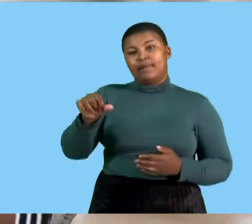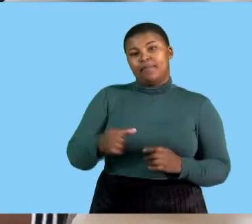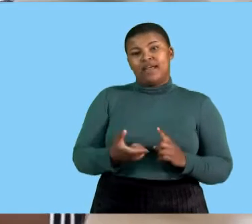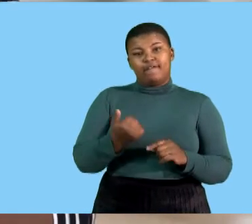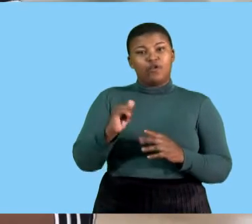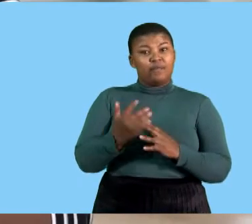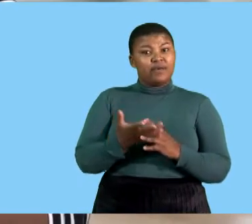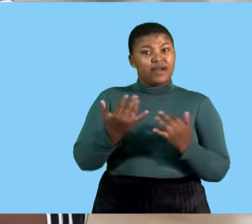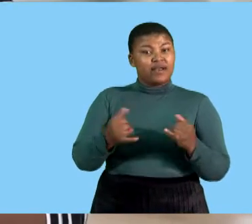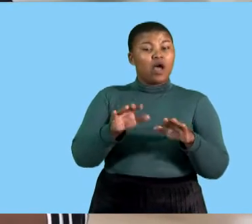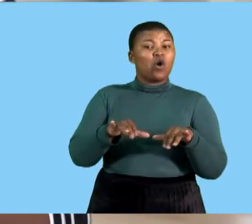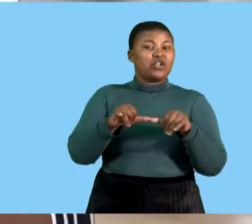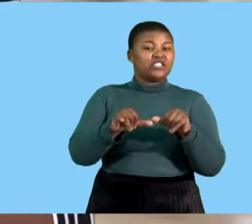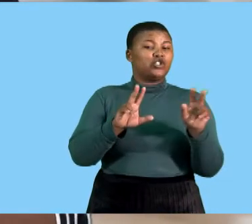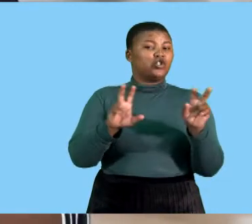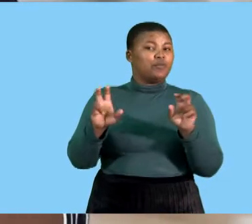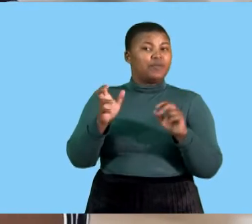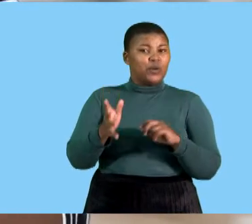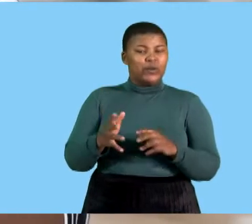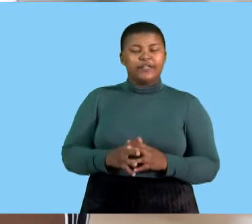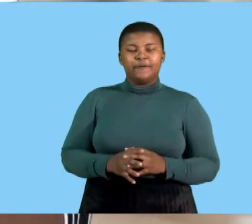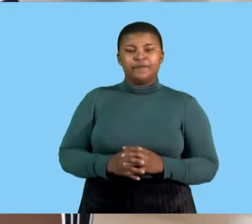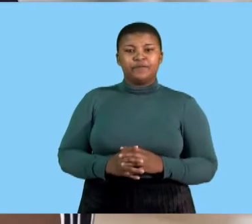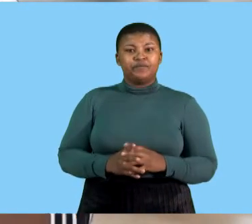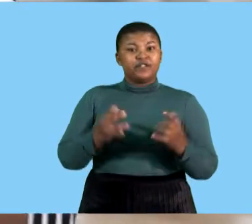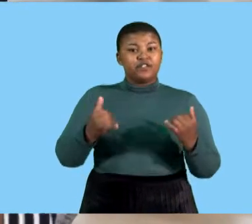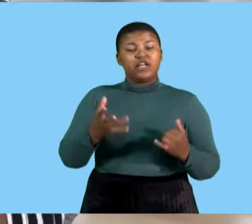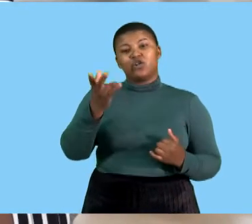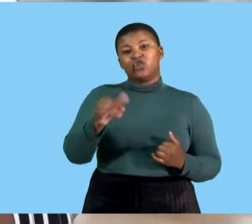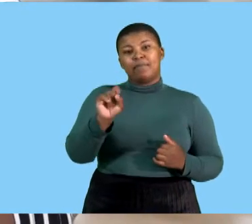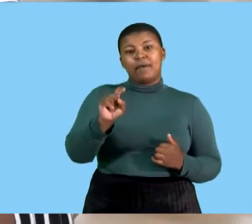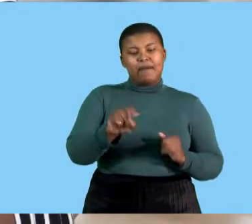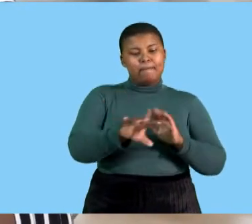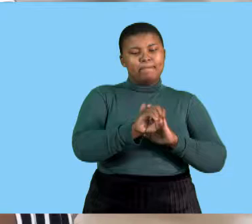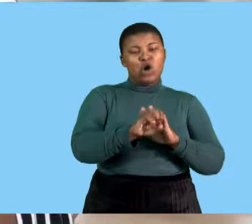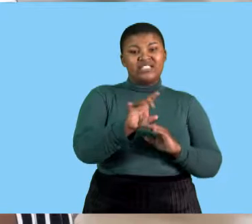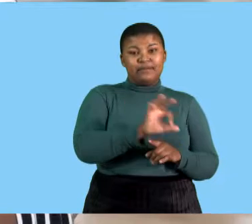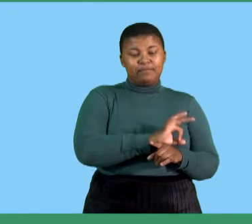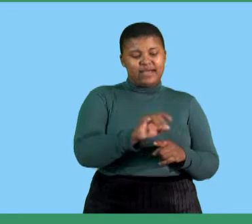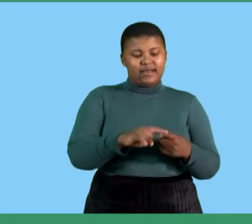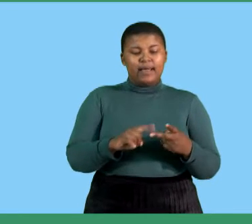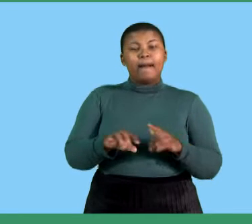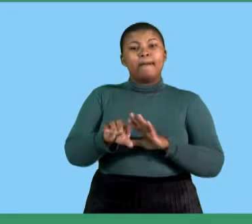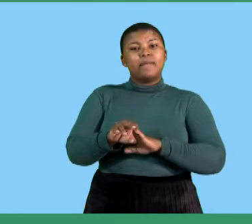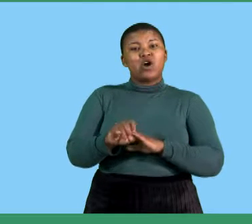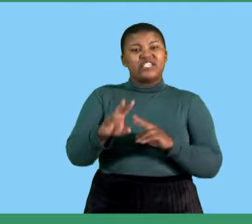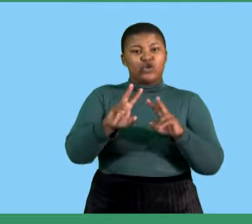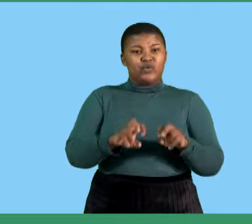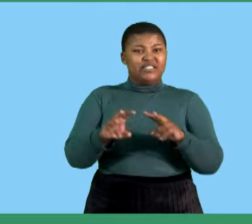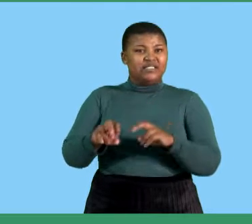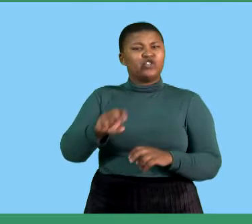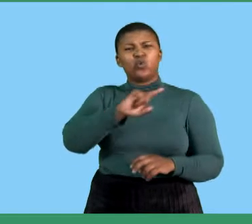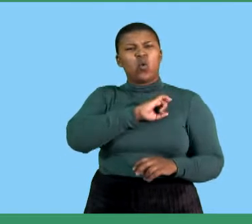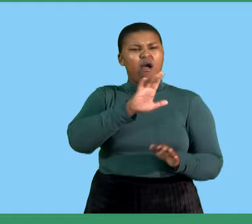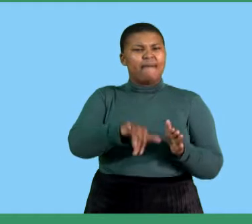Welcome back from an ad break. We will continue with our topic. Now we are looking at the marketing plan and the market research. What is the